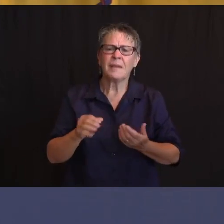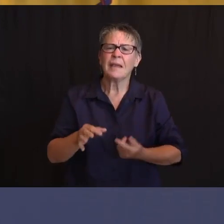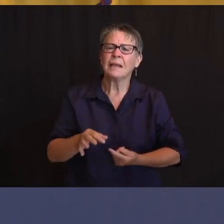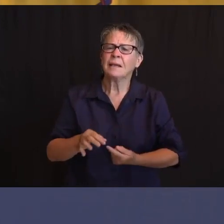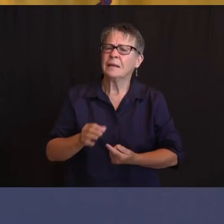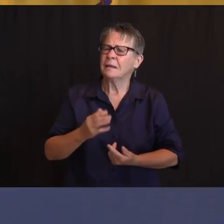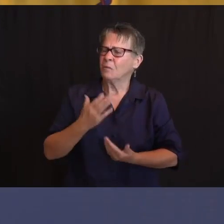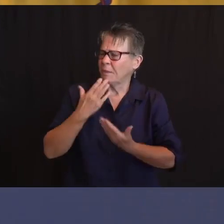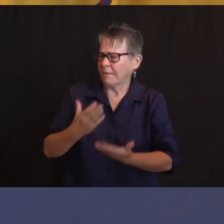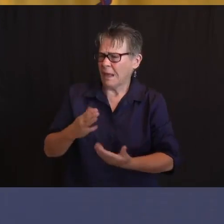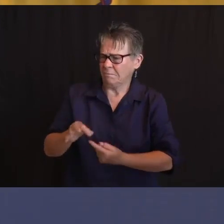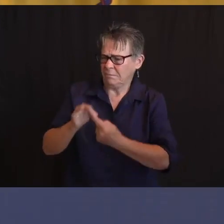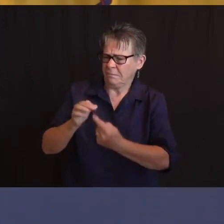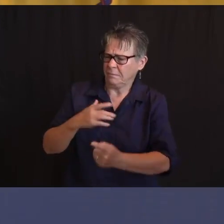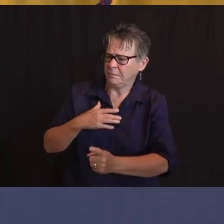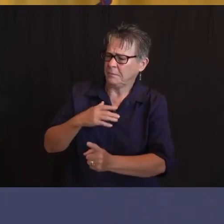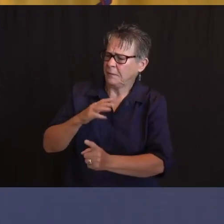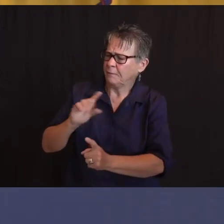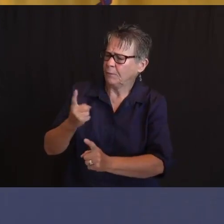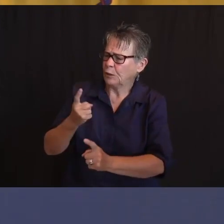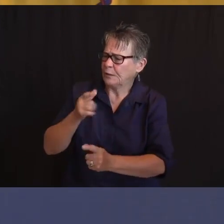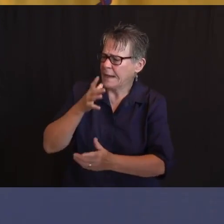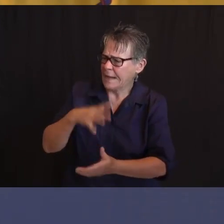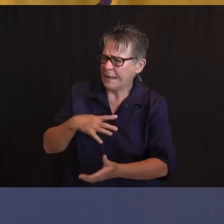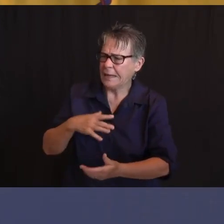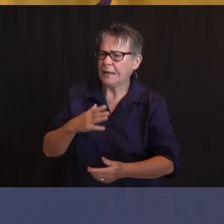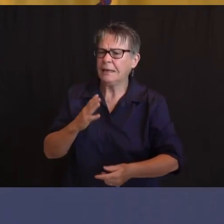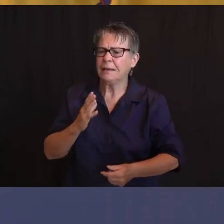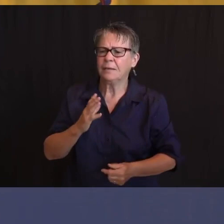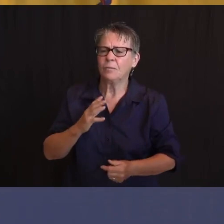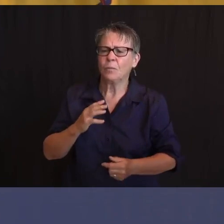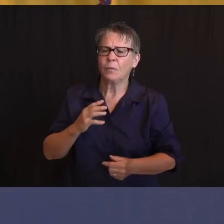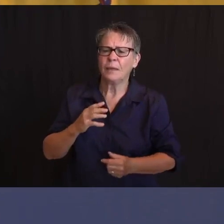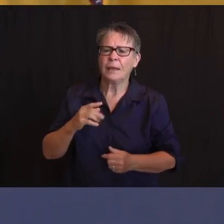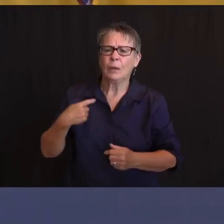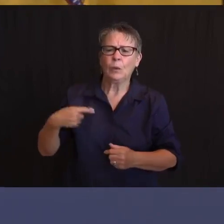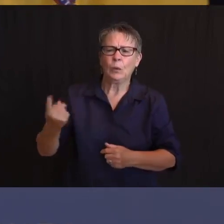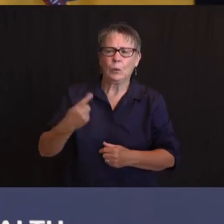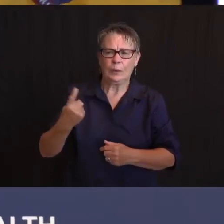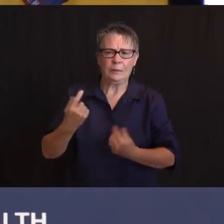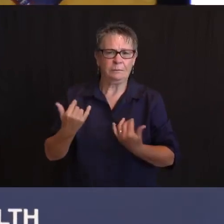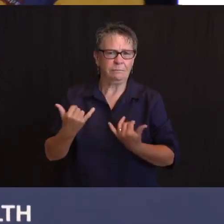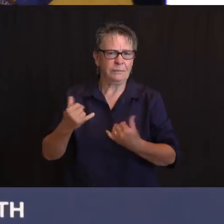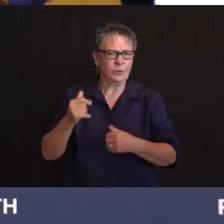since we were last here in this room together. So, Mazel Tov. Thank you all, and God bless you all.